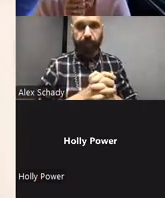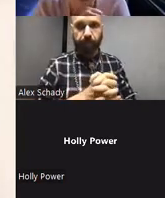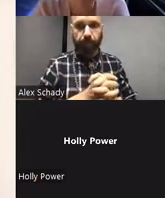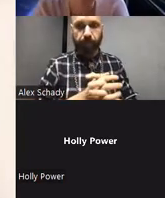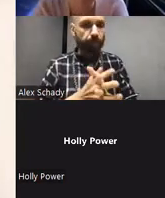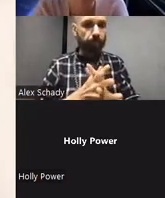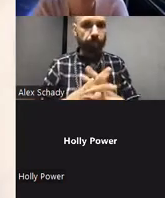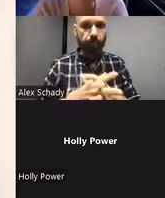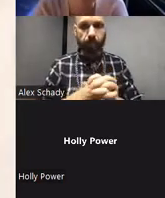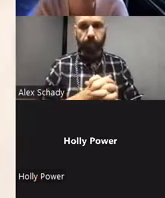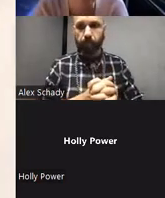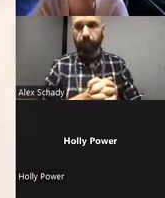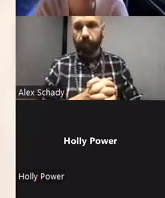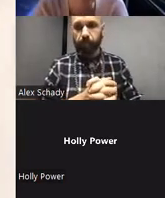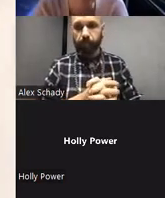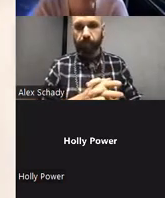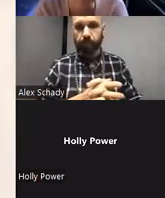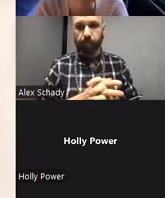two